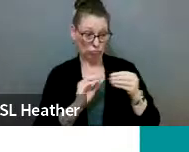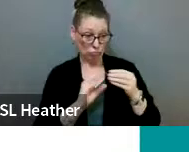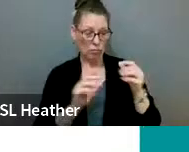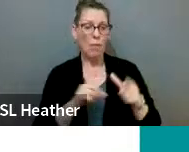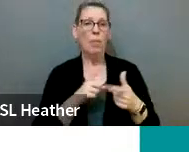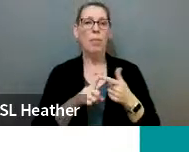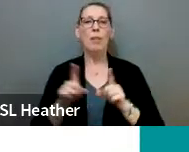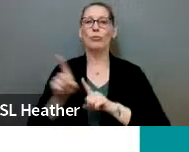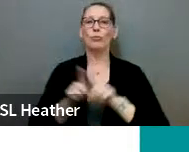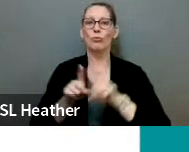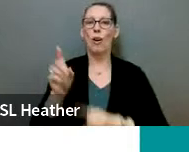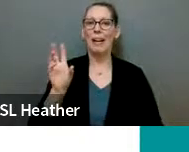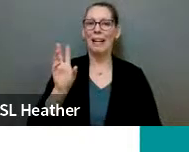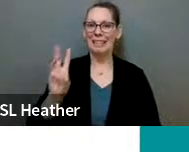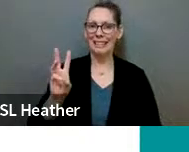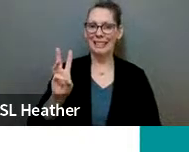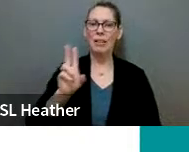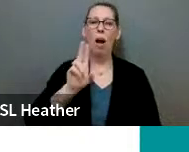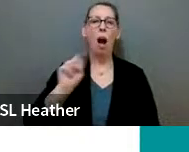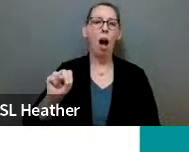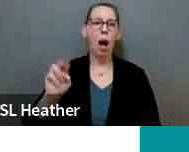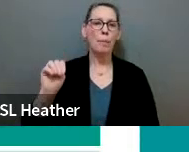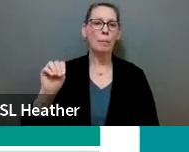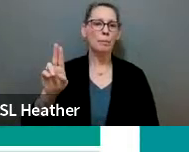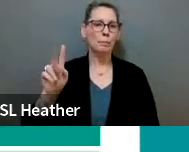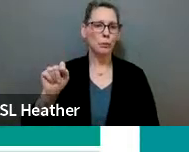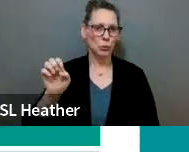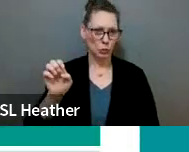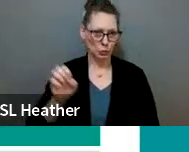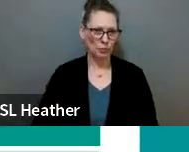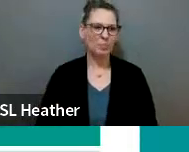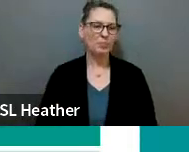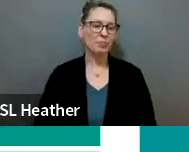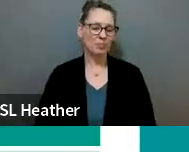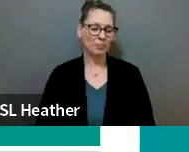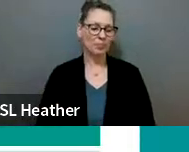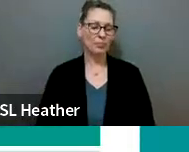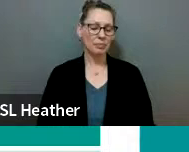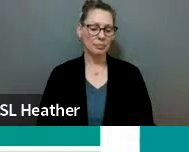*6 to unmute yourself. Next slide.